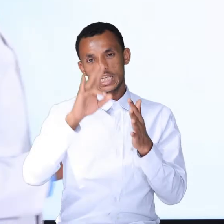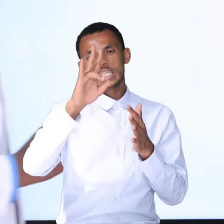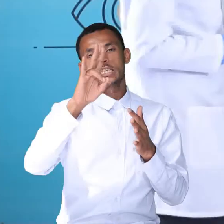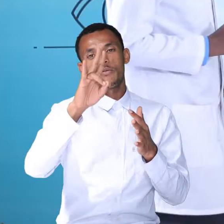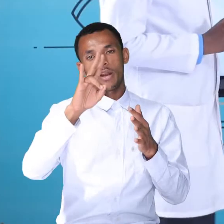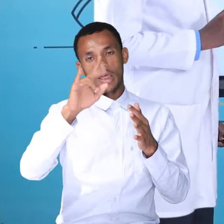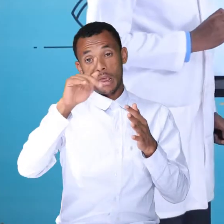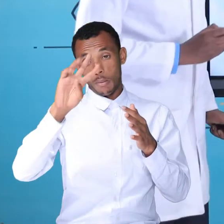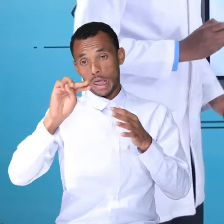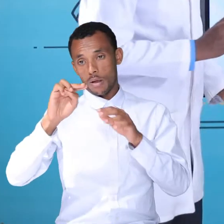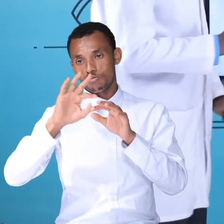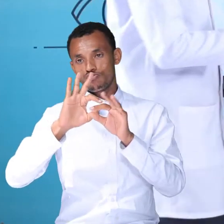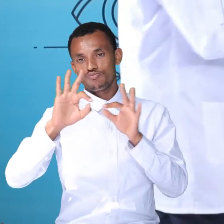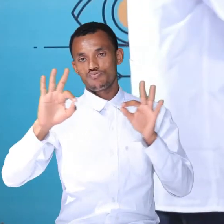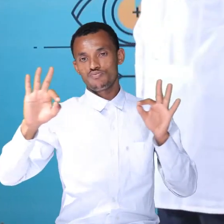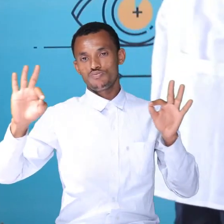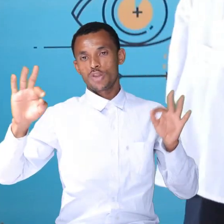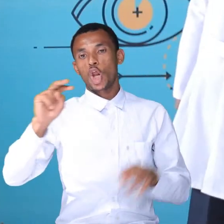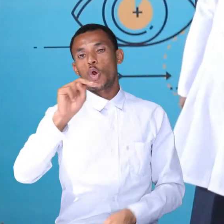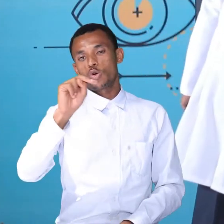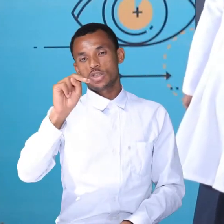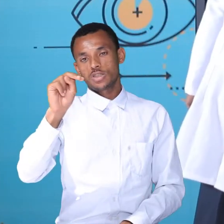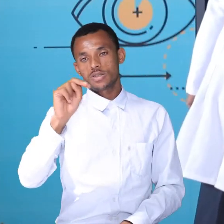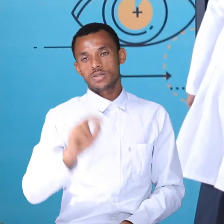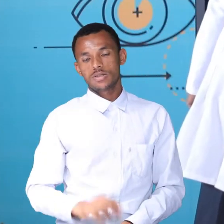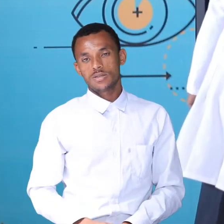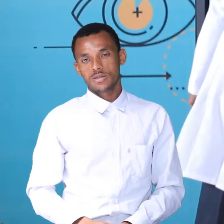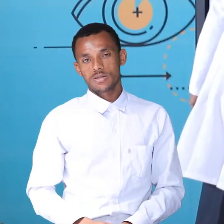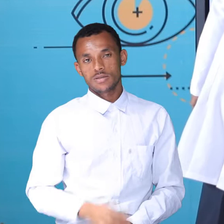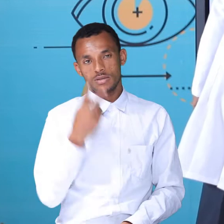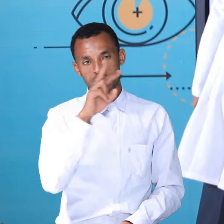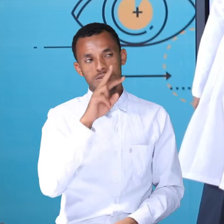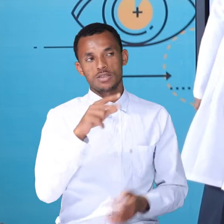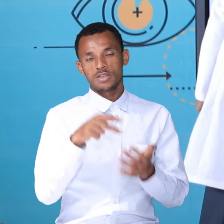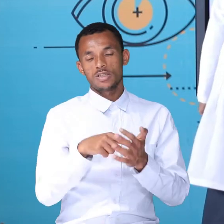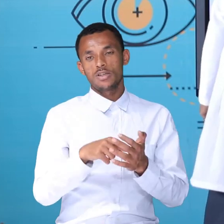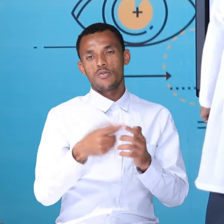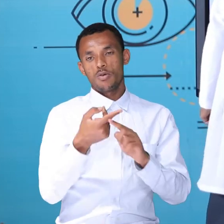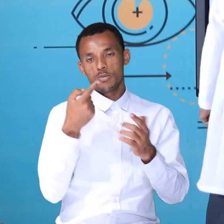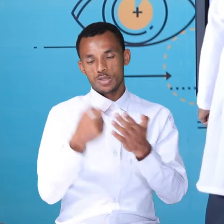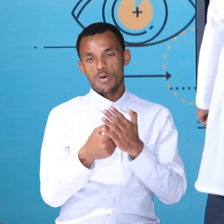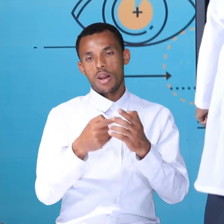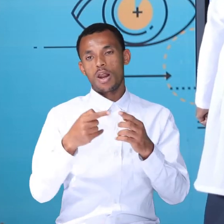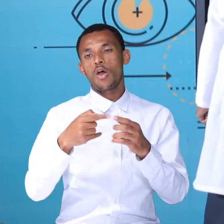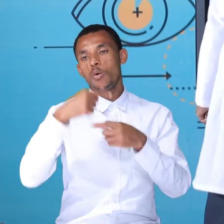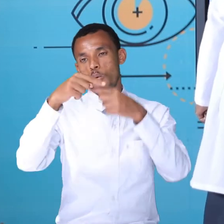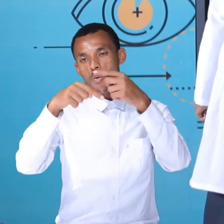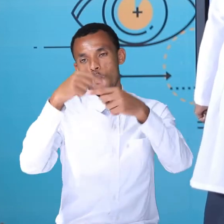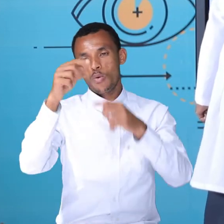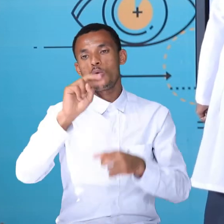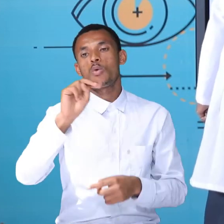kilometers to the north. So if the station it was here, from this one it is going to the north